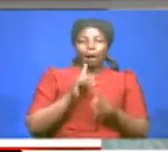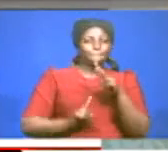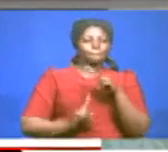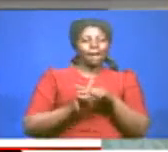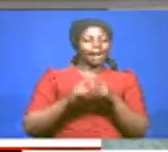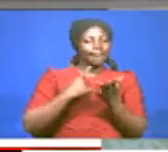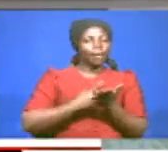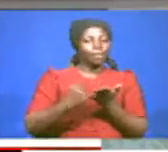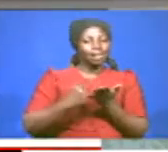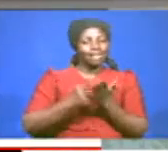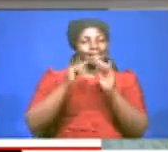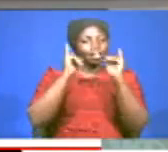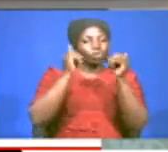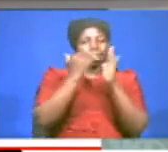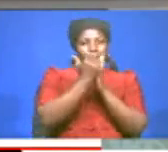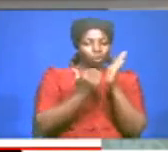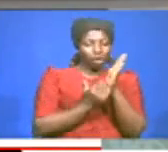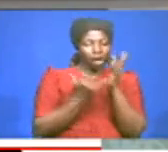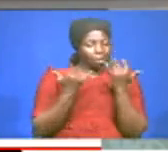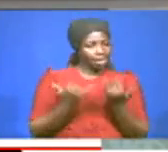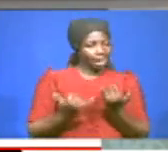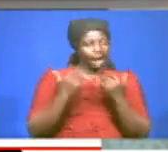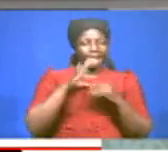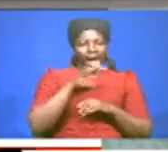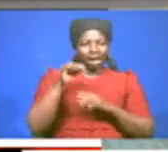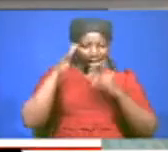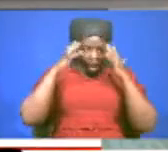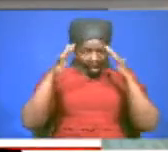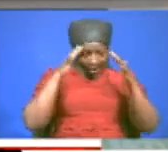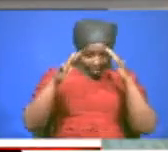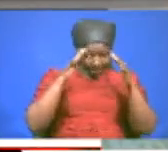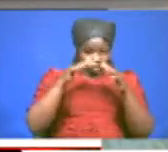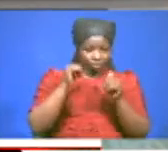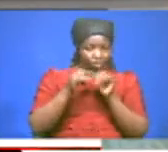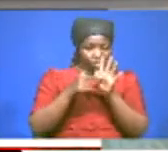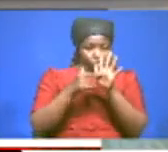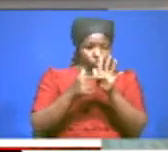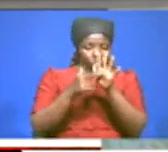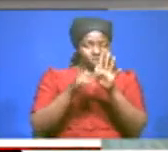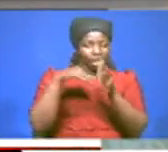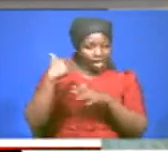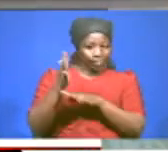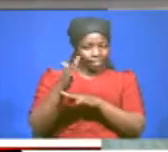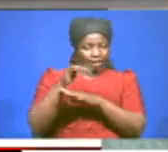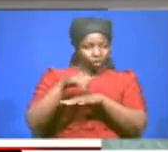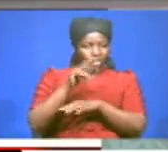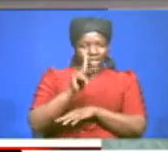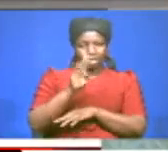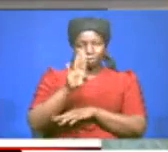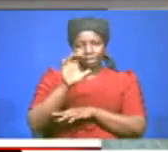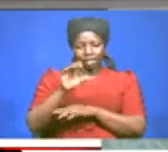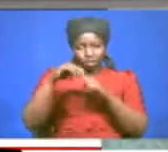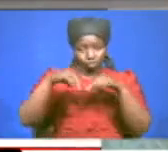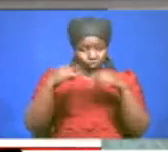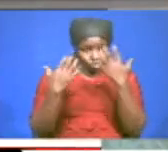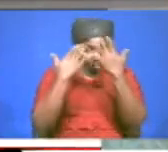news feature, The Young and Industrious, that airs every Thursday on KBC Prime Edition. Tonight,